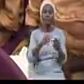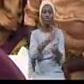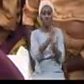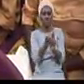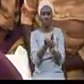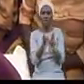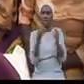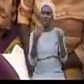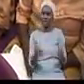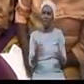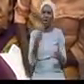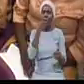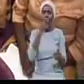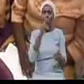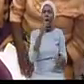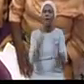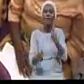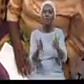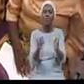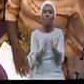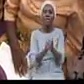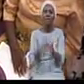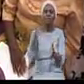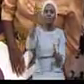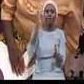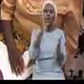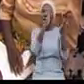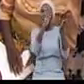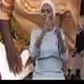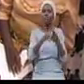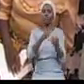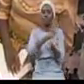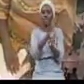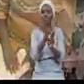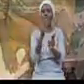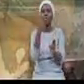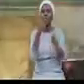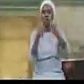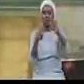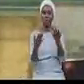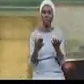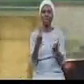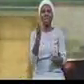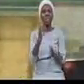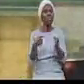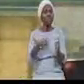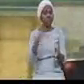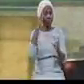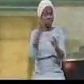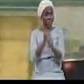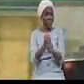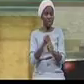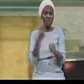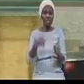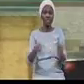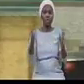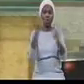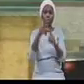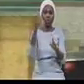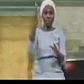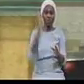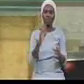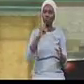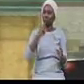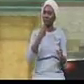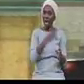God is expecting to repent? That if we will take the word of God seriously and repent as he has